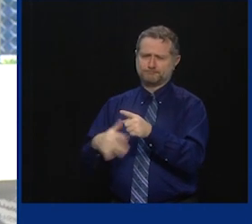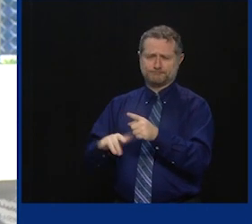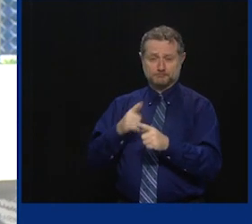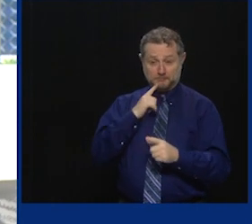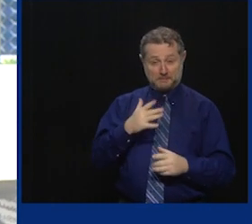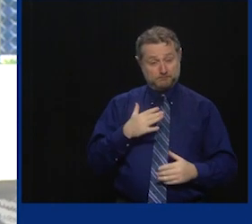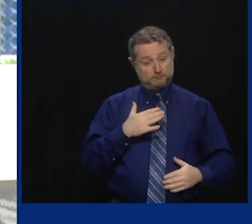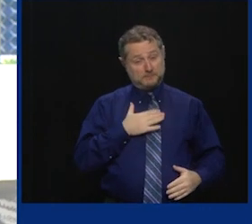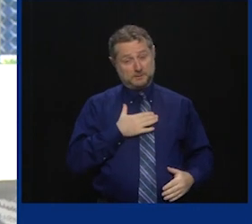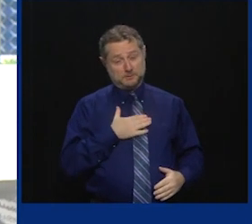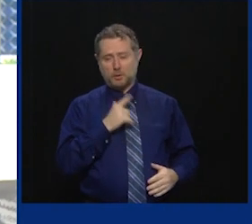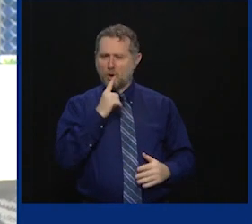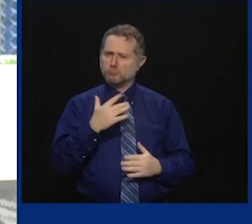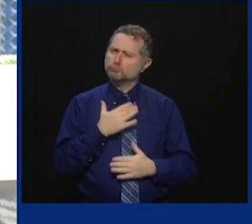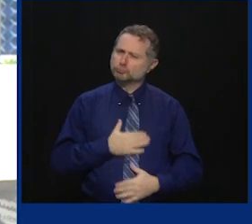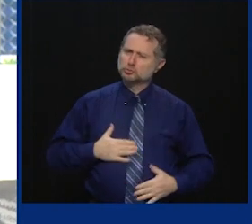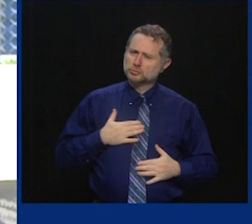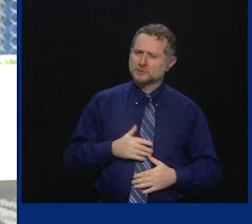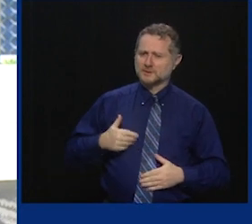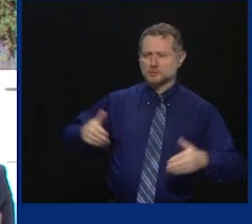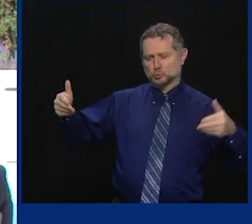governor of the state of New York, Kathy Hochul.